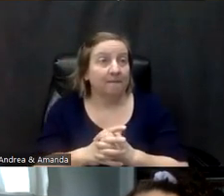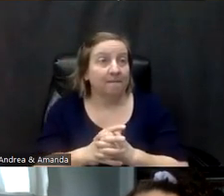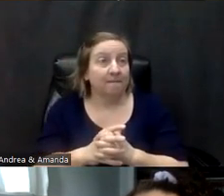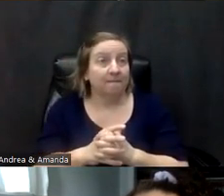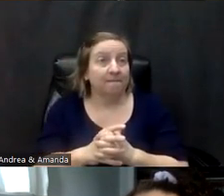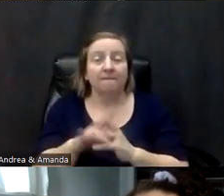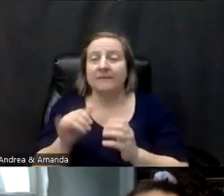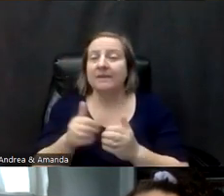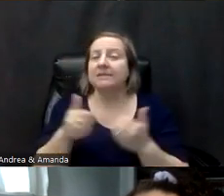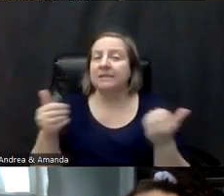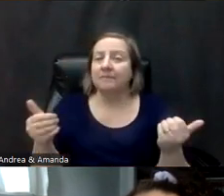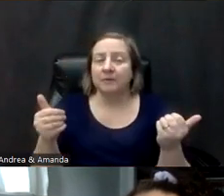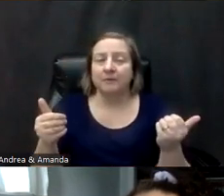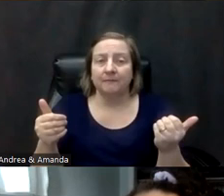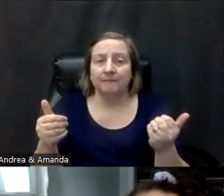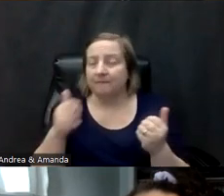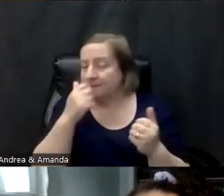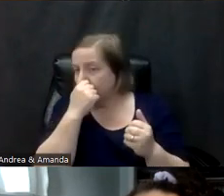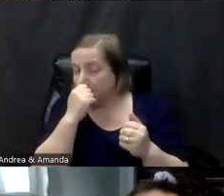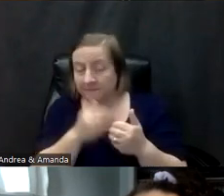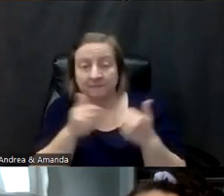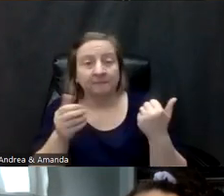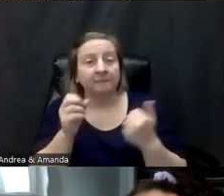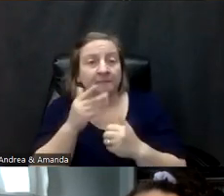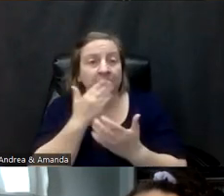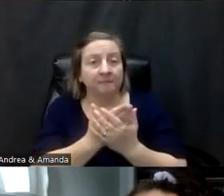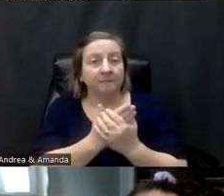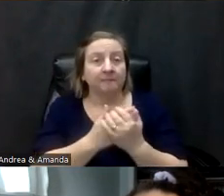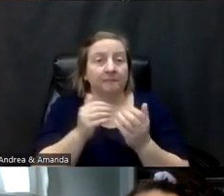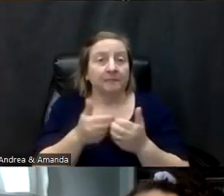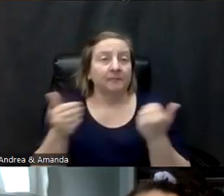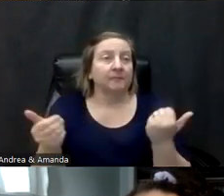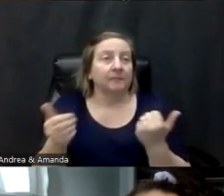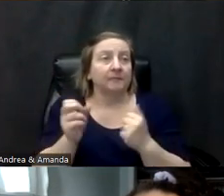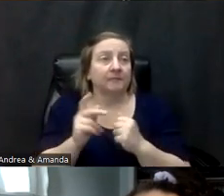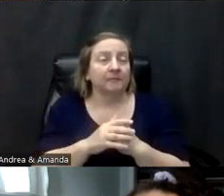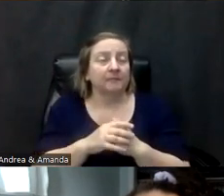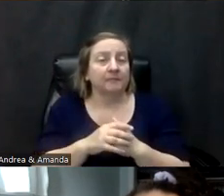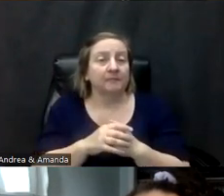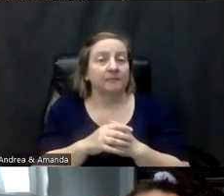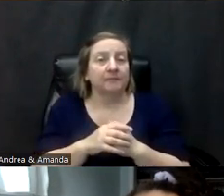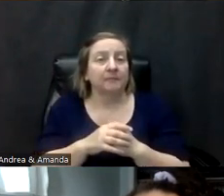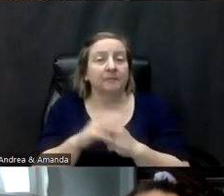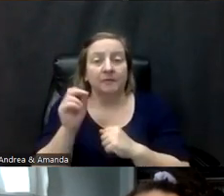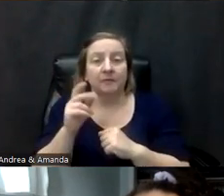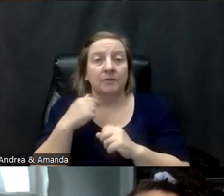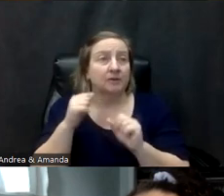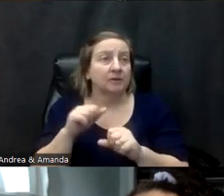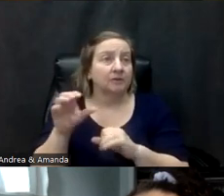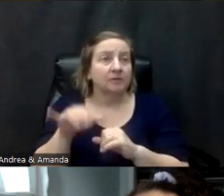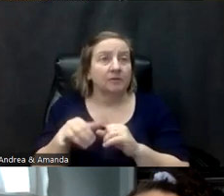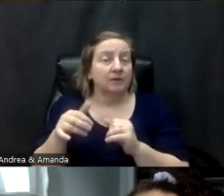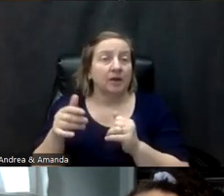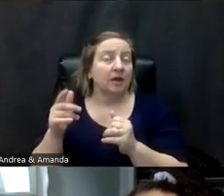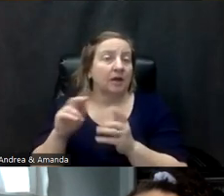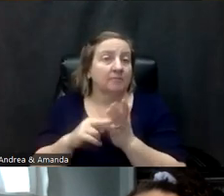It's a separate initiative. Is it separate? Oh, good. Is it separate, Samara? Okay, I can do that. I mean, it